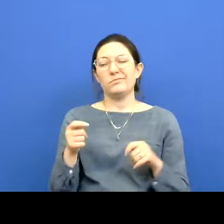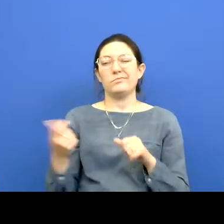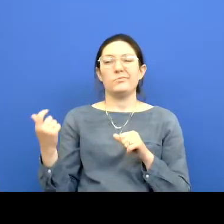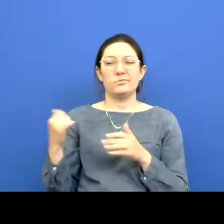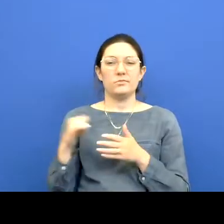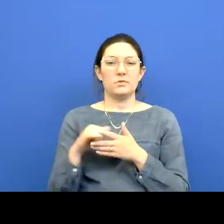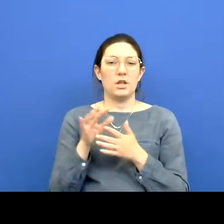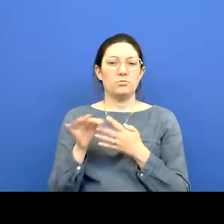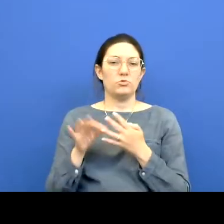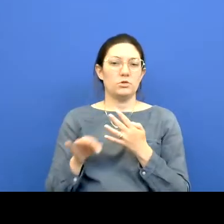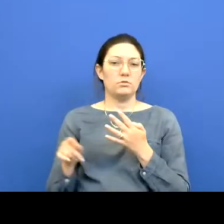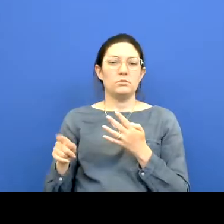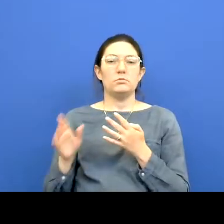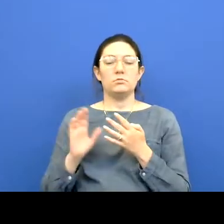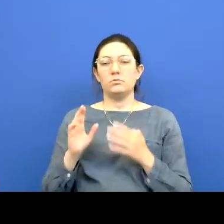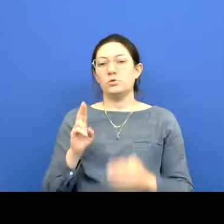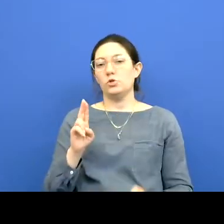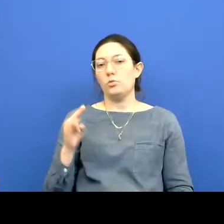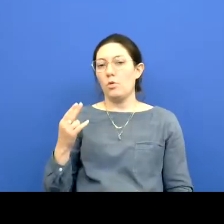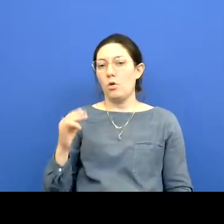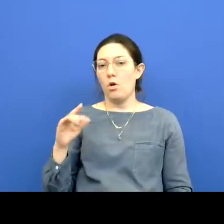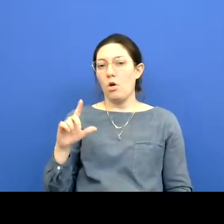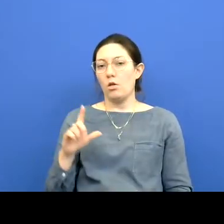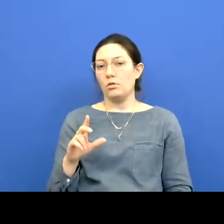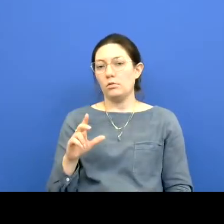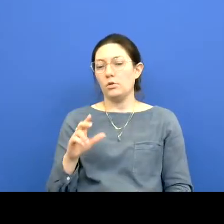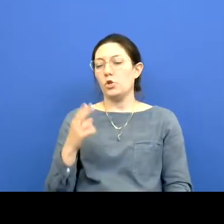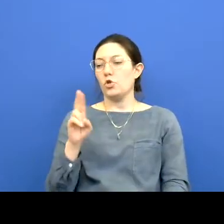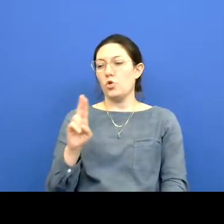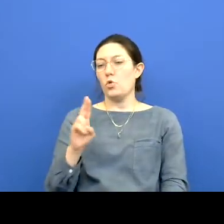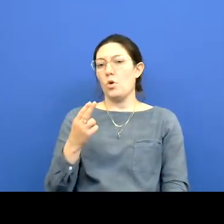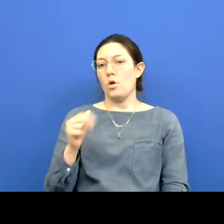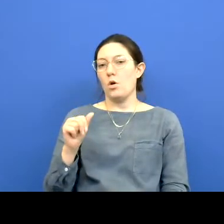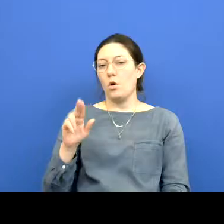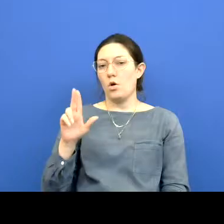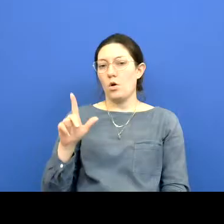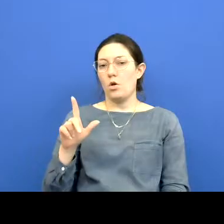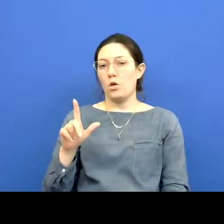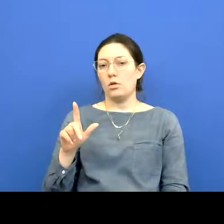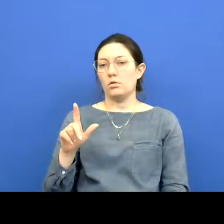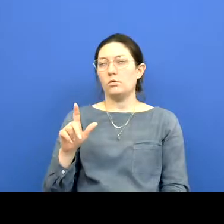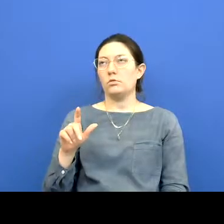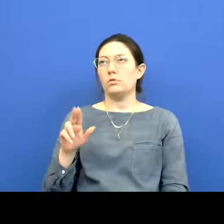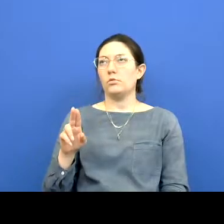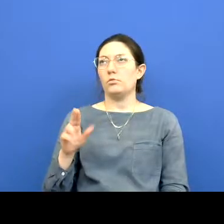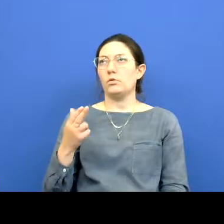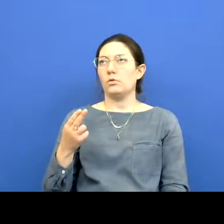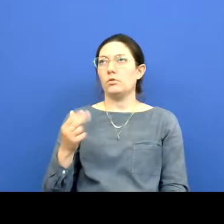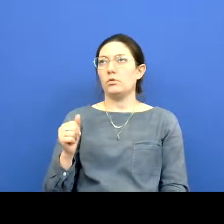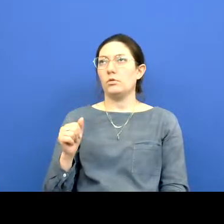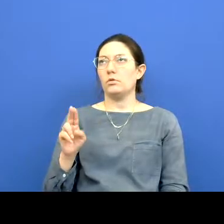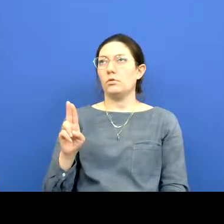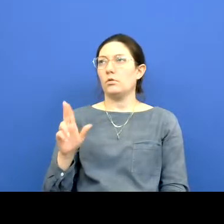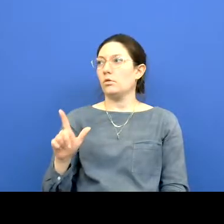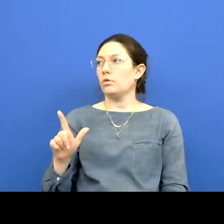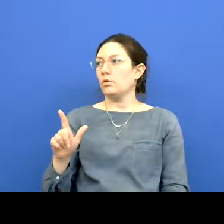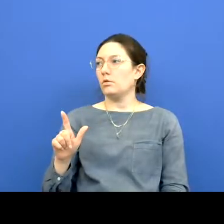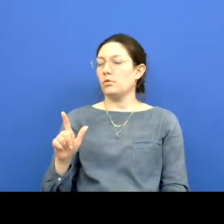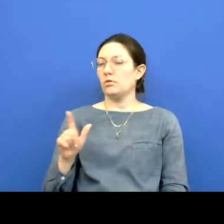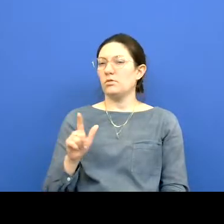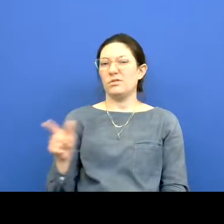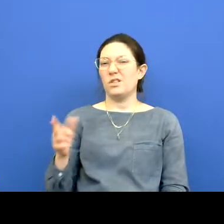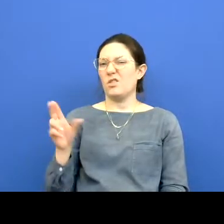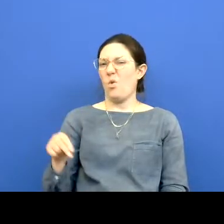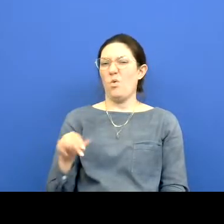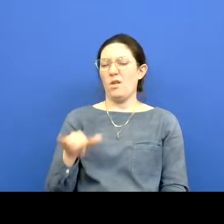was U-Haul. They basically, as I understand it, said no to this location. And